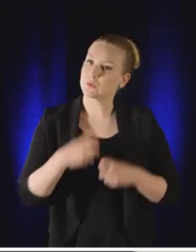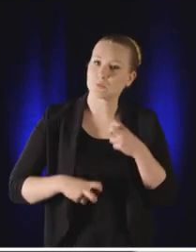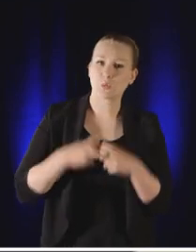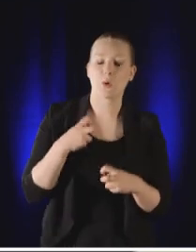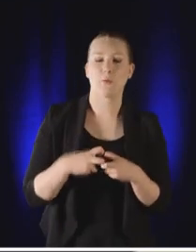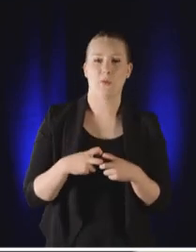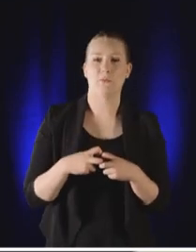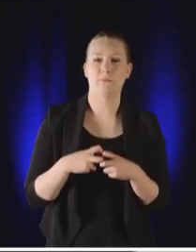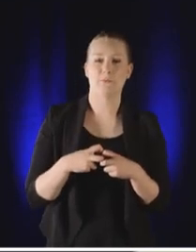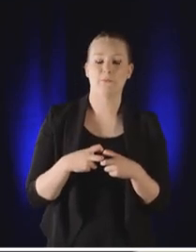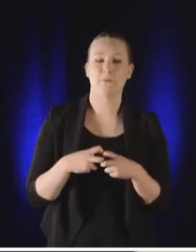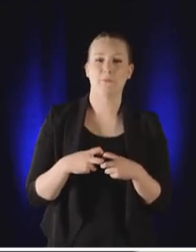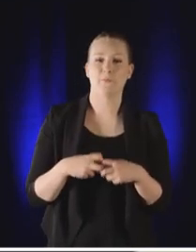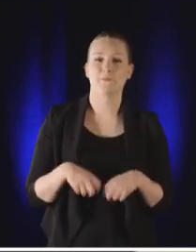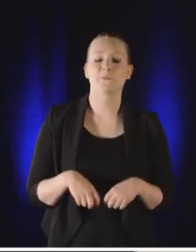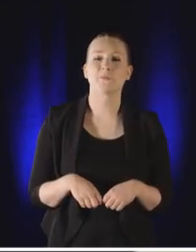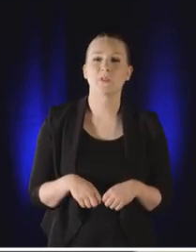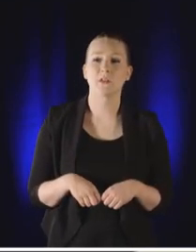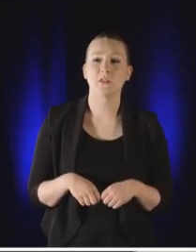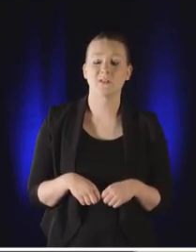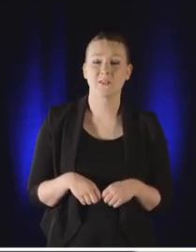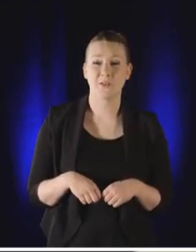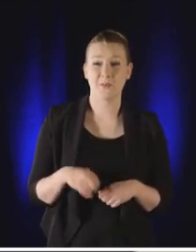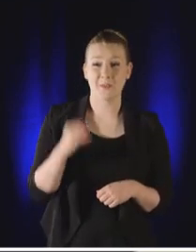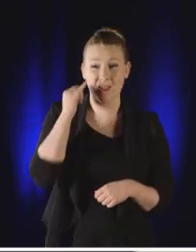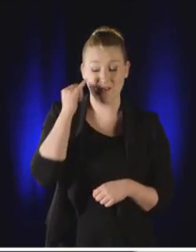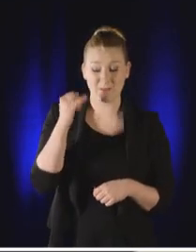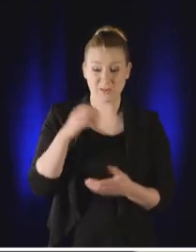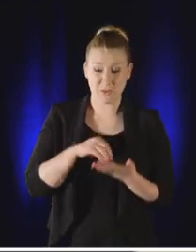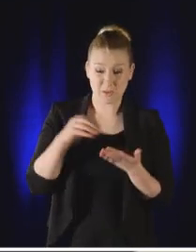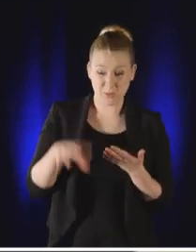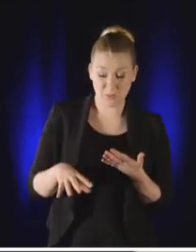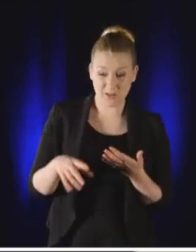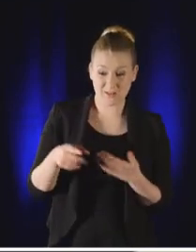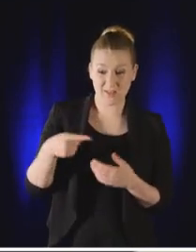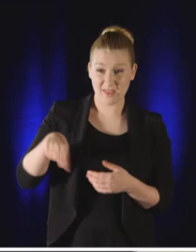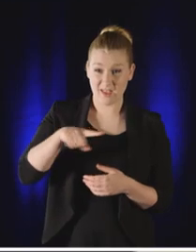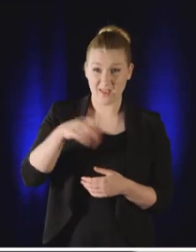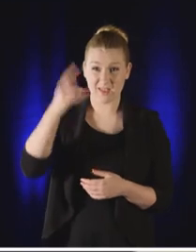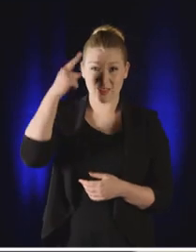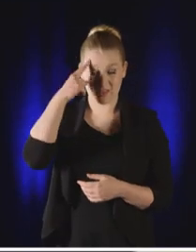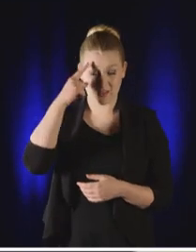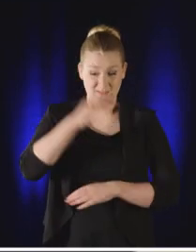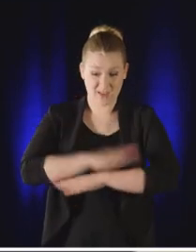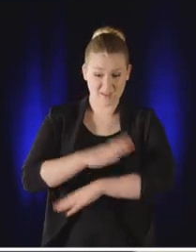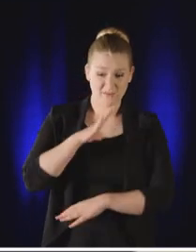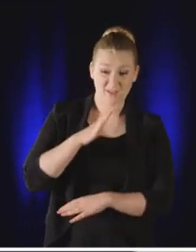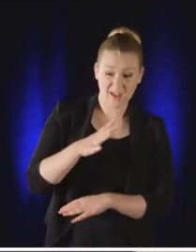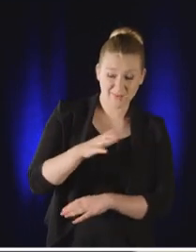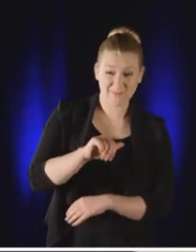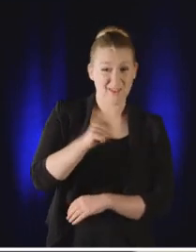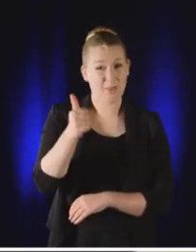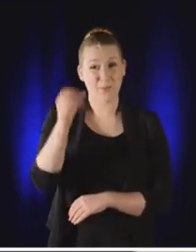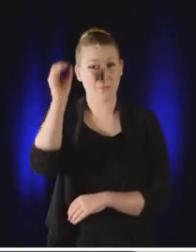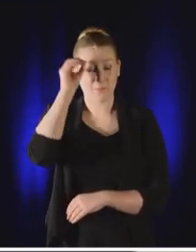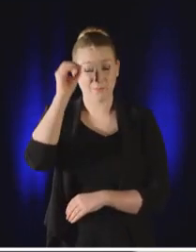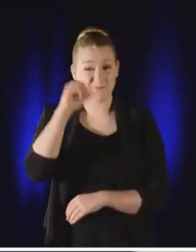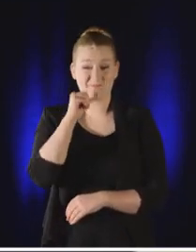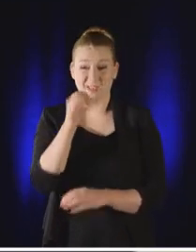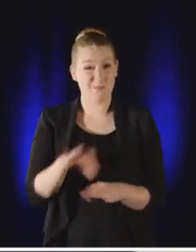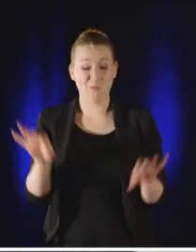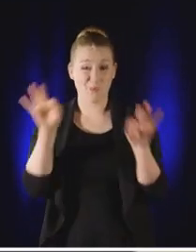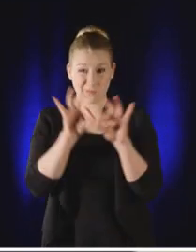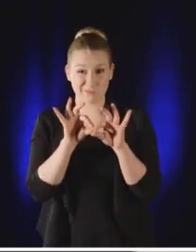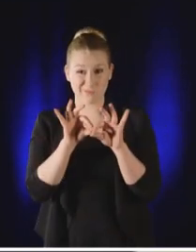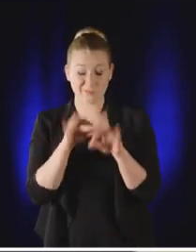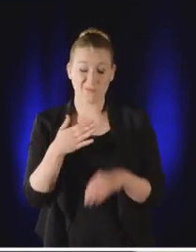wouldn't matter what other people thought of these desks if students thought that they were just fine. So I decided to conduct a survey in my high